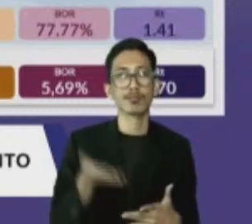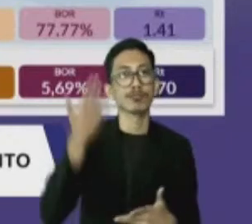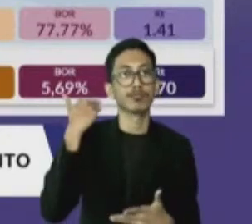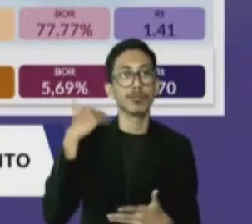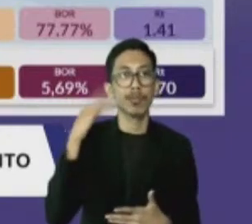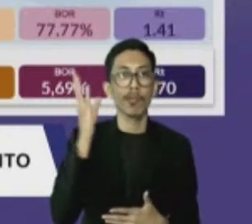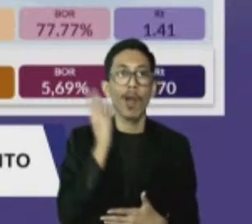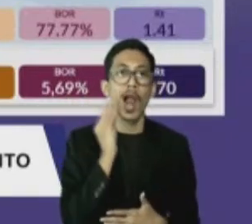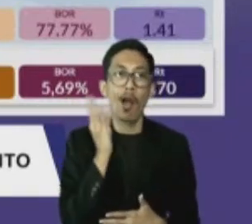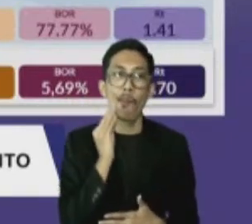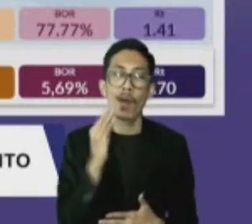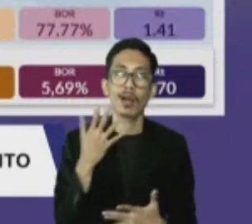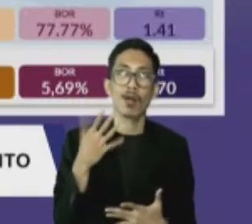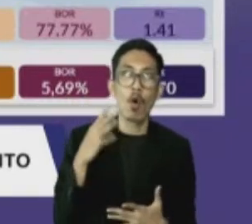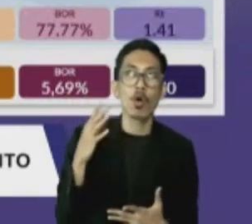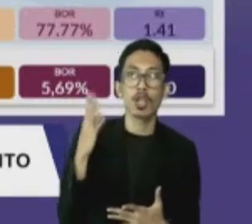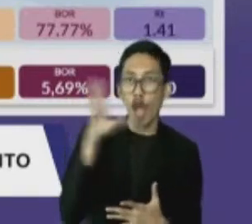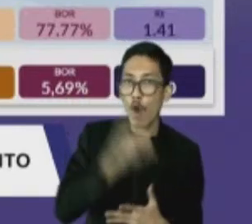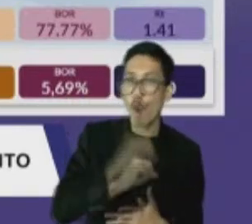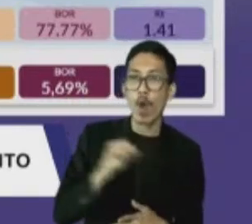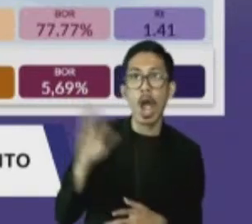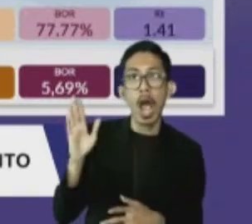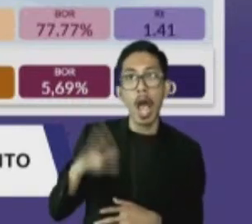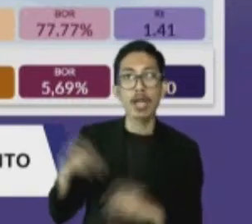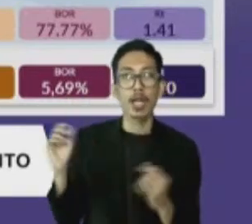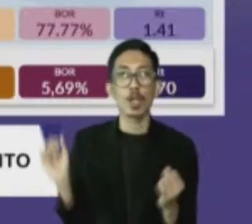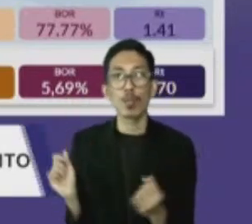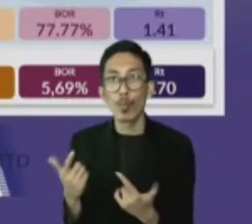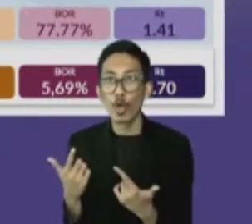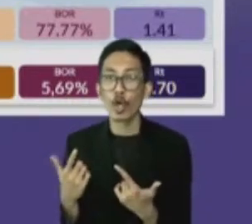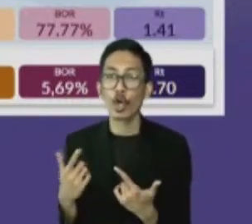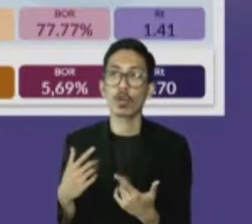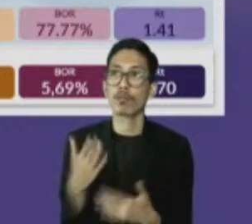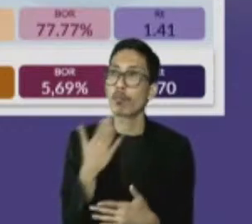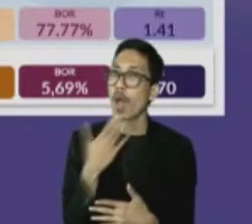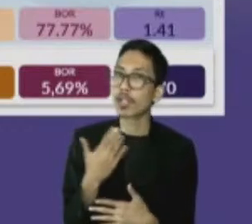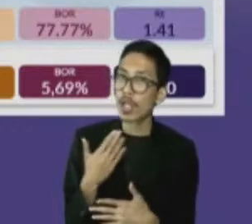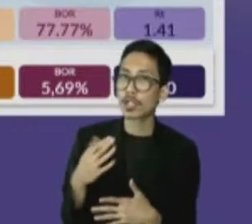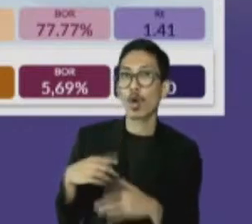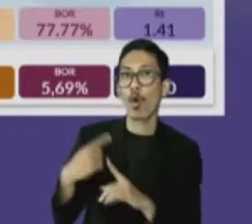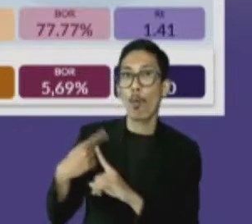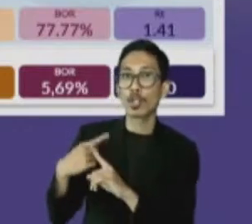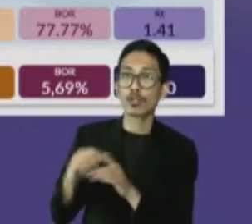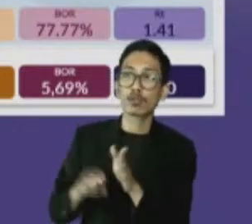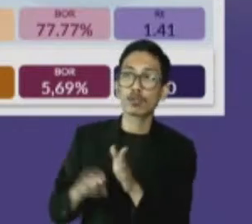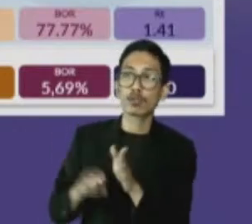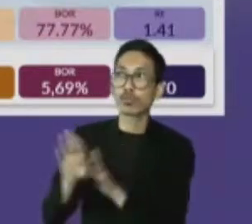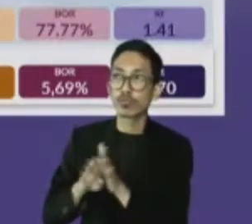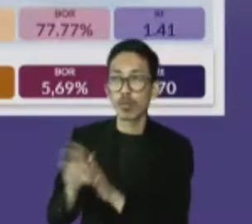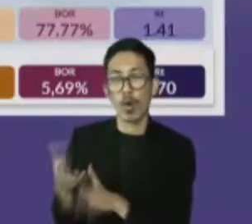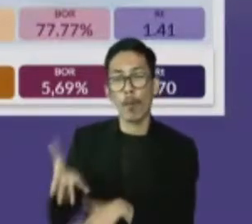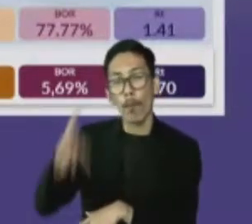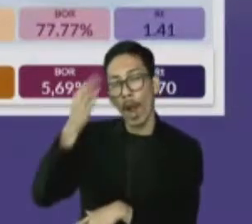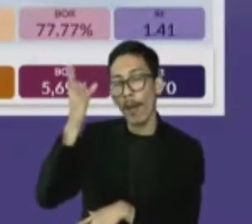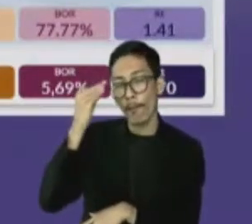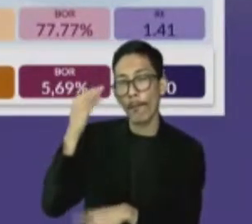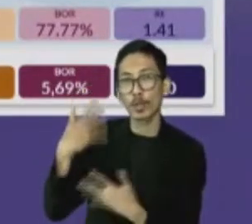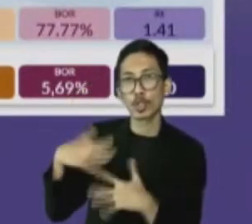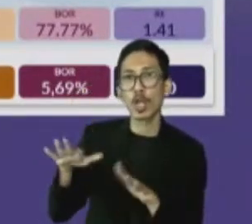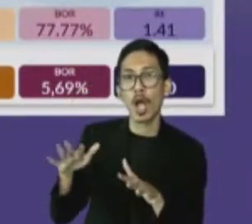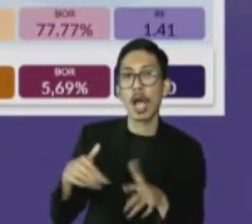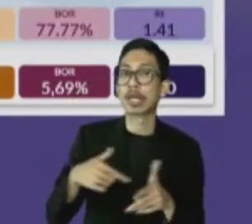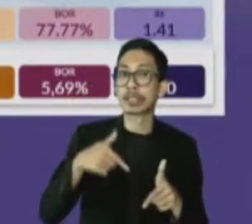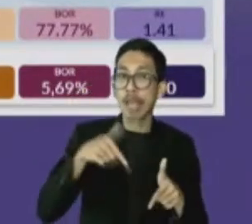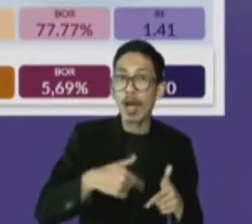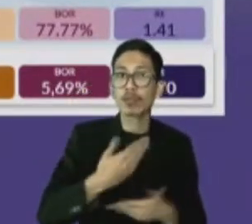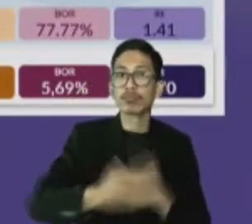trends of cases, it is important to analyze the right momentum for a gradual opening. In addition to considering